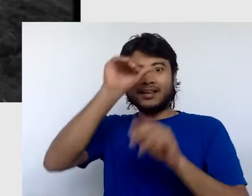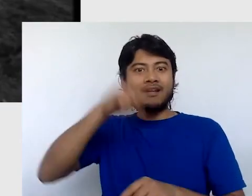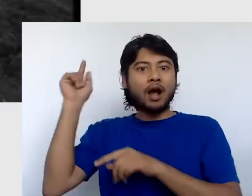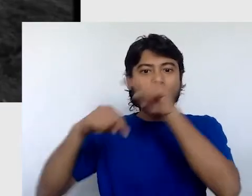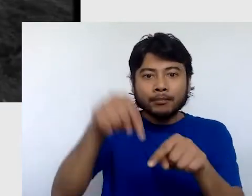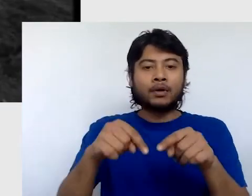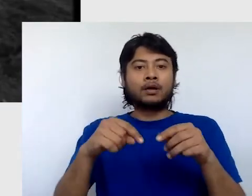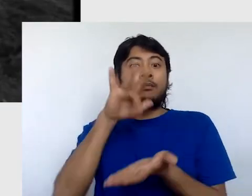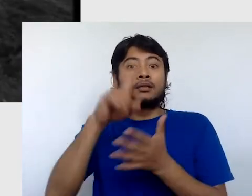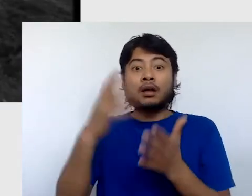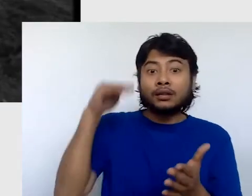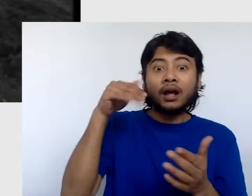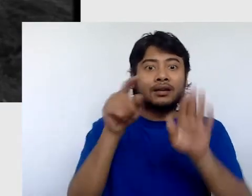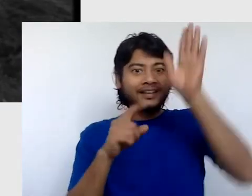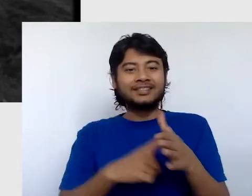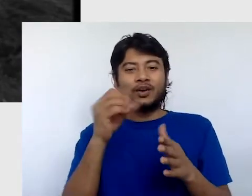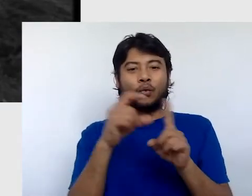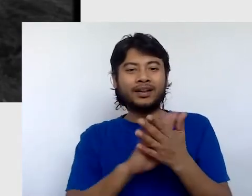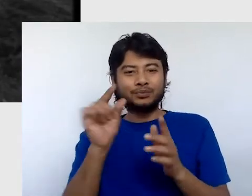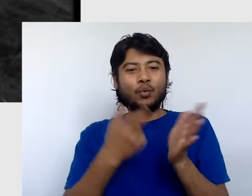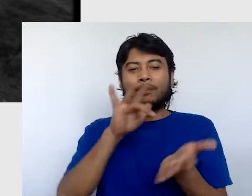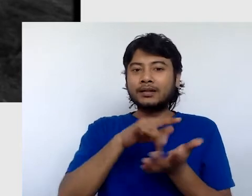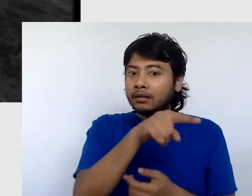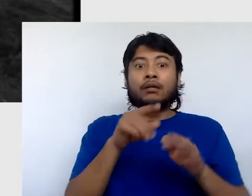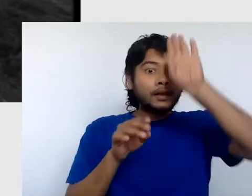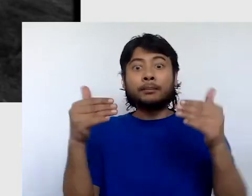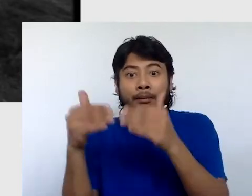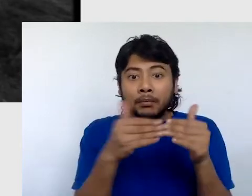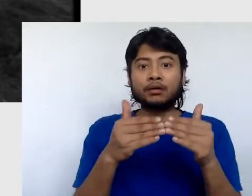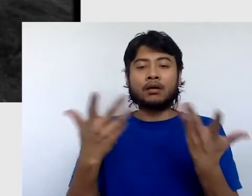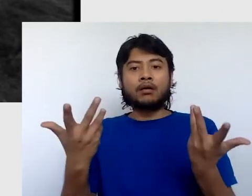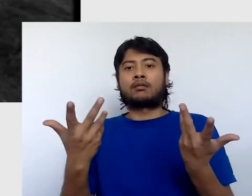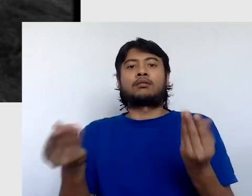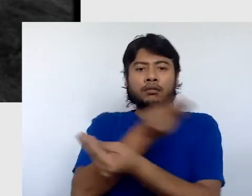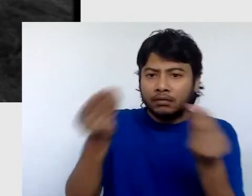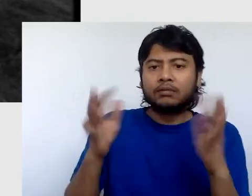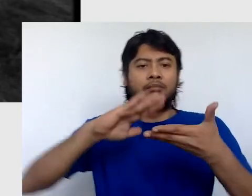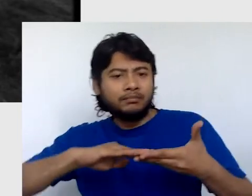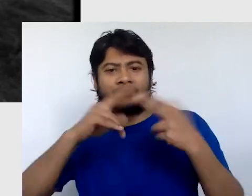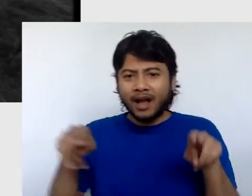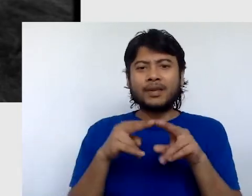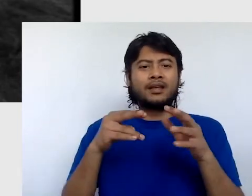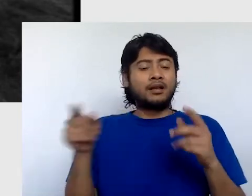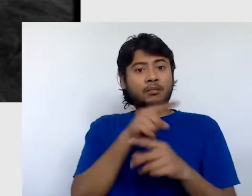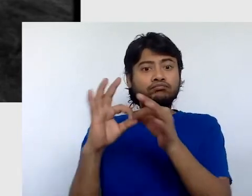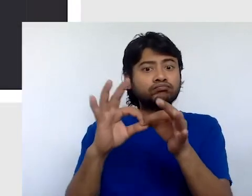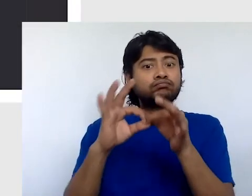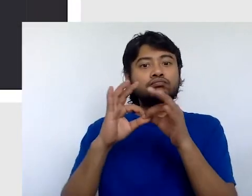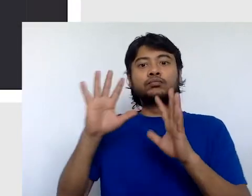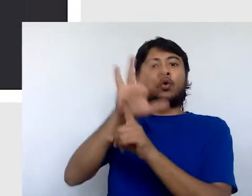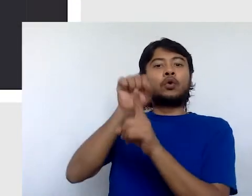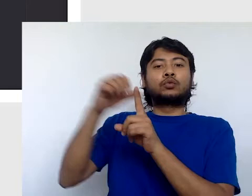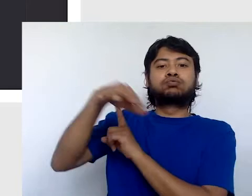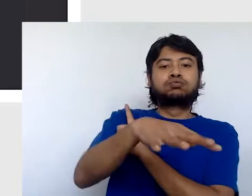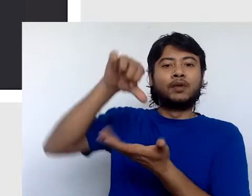rulers actively engaged with the Mughals. This infused cosmopolitanism into the royal aesthetics of Jodhpur,